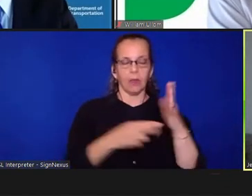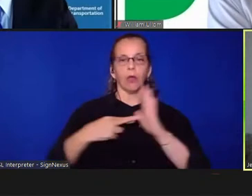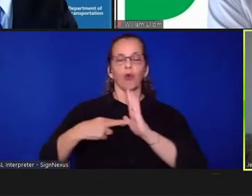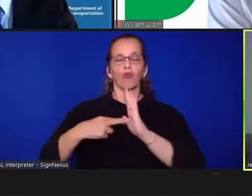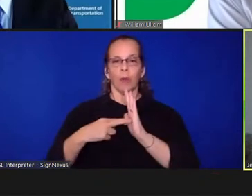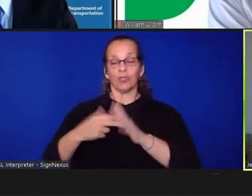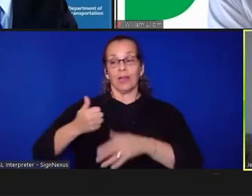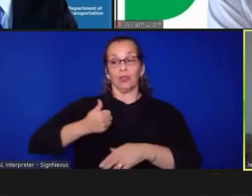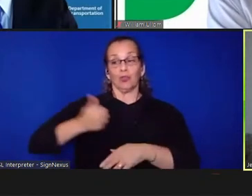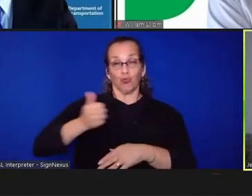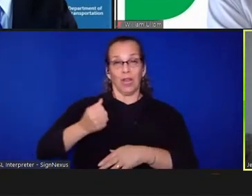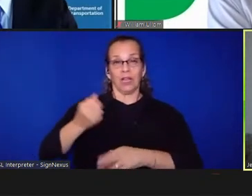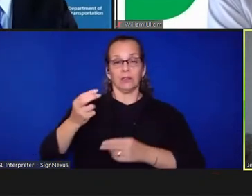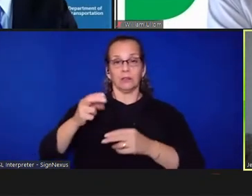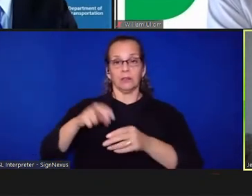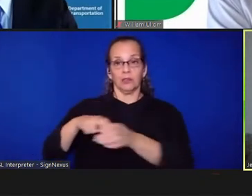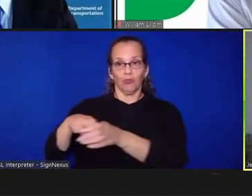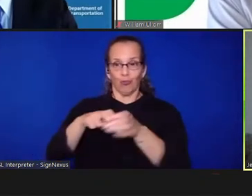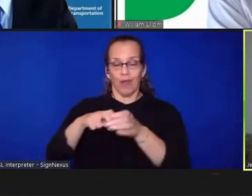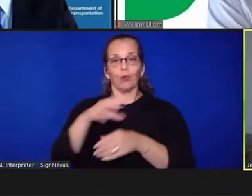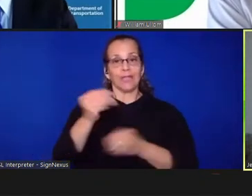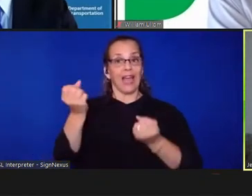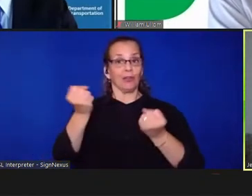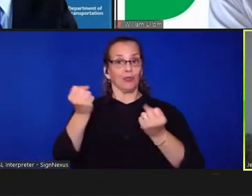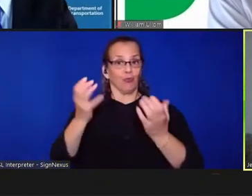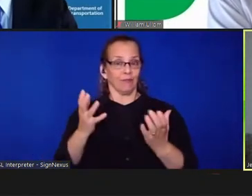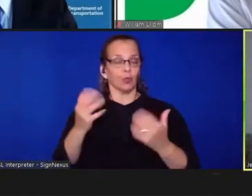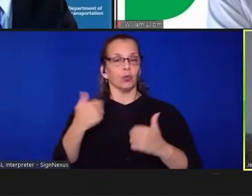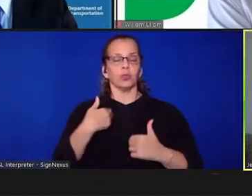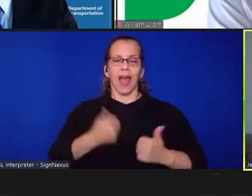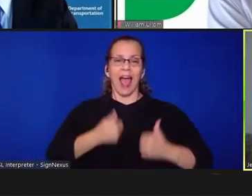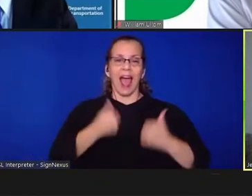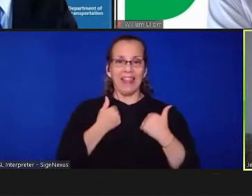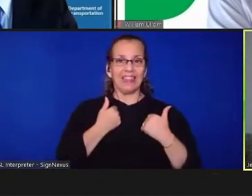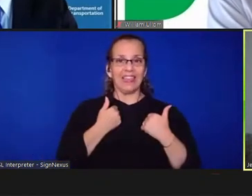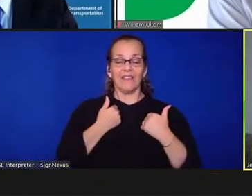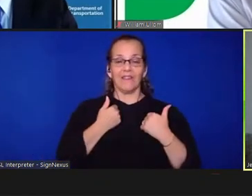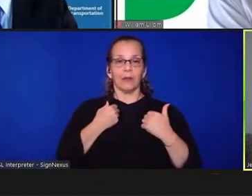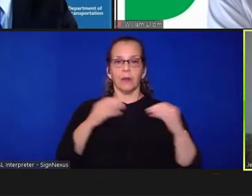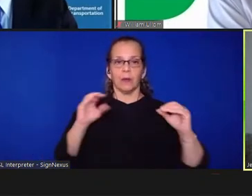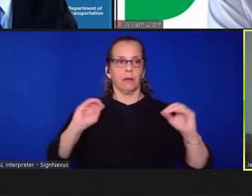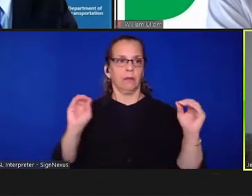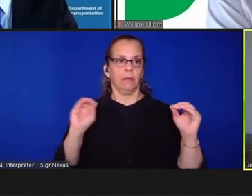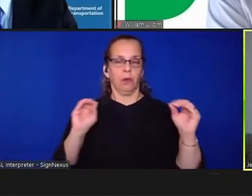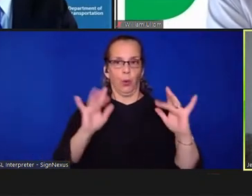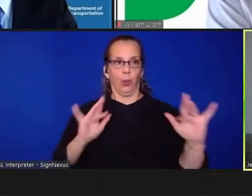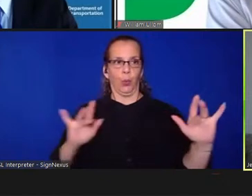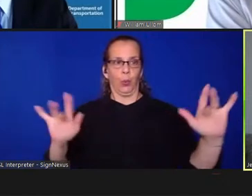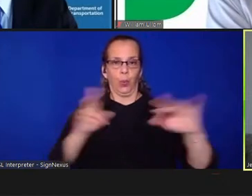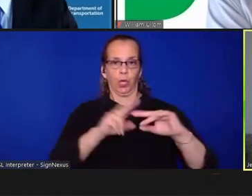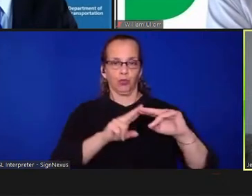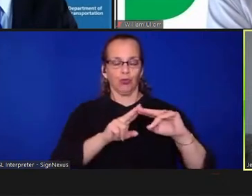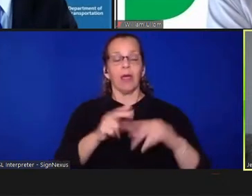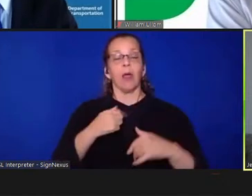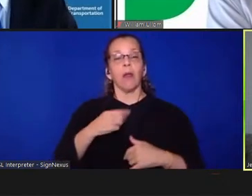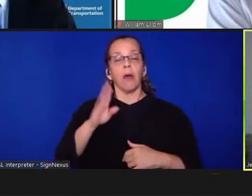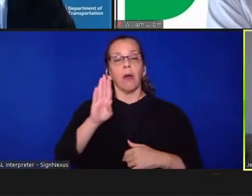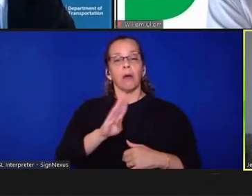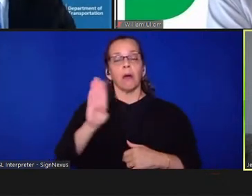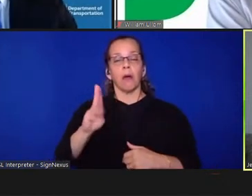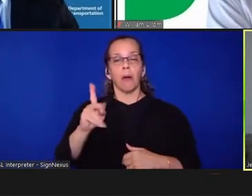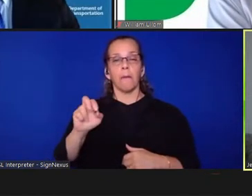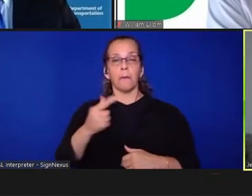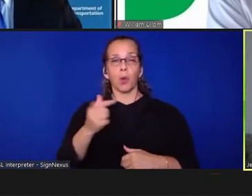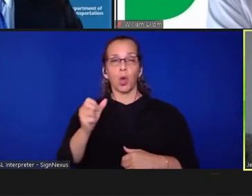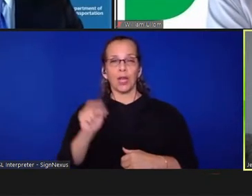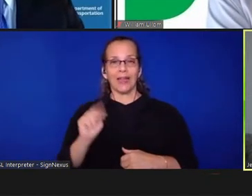Riders and drivers around the region I live in a Subway desert in Bergen Beach Brooklyn my option is to get to work in lower Manhattan